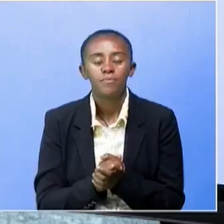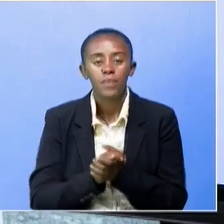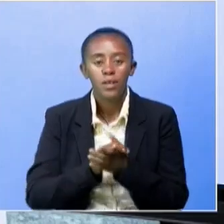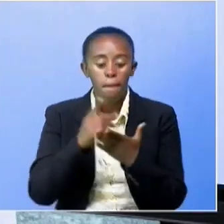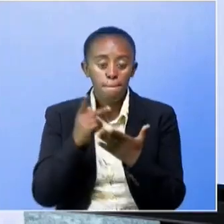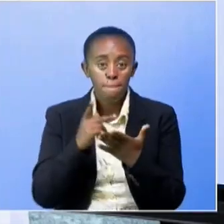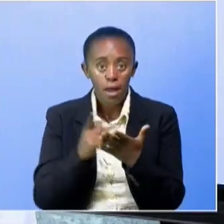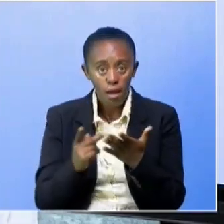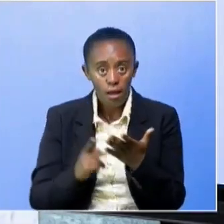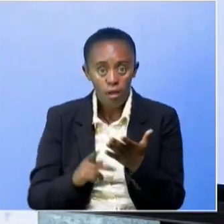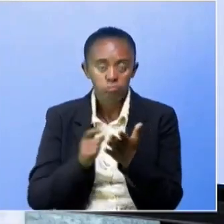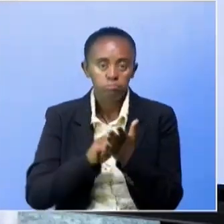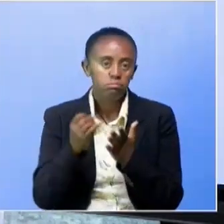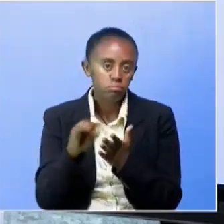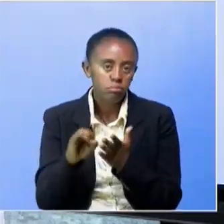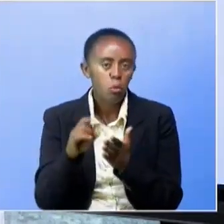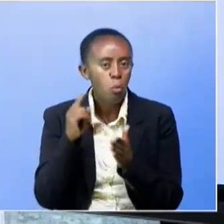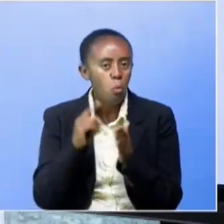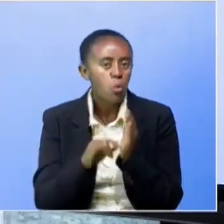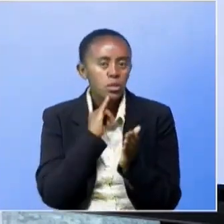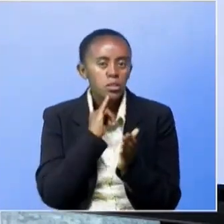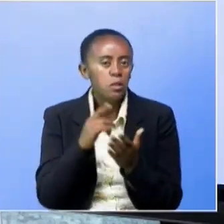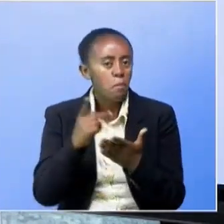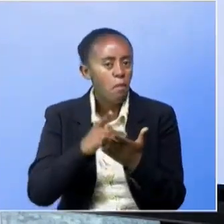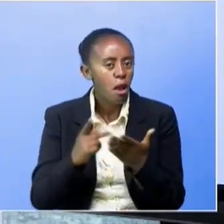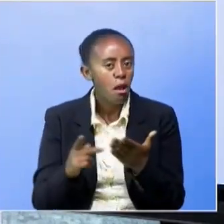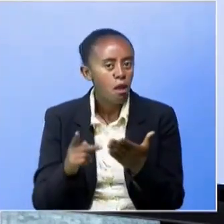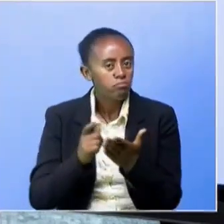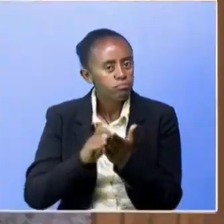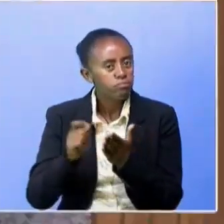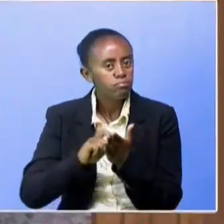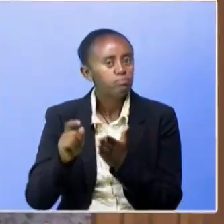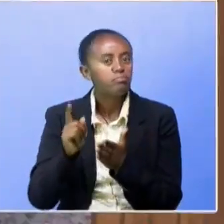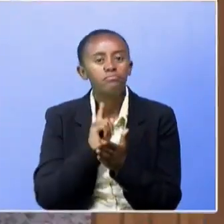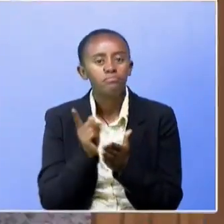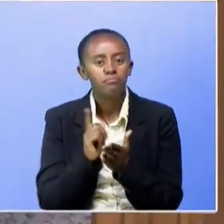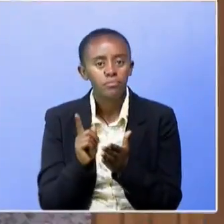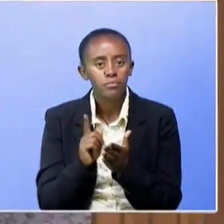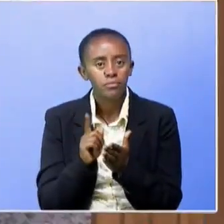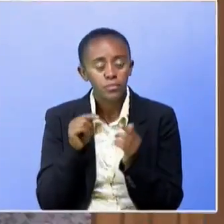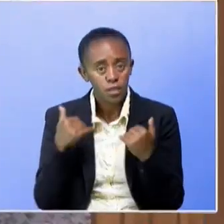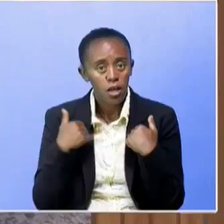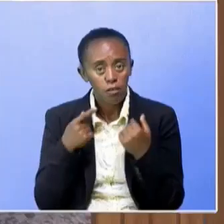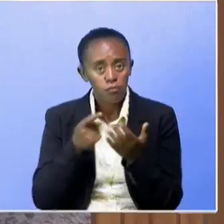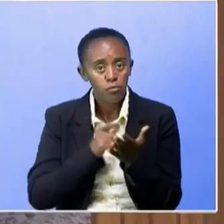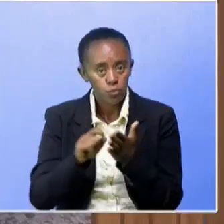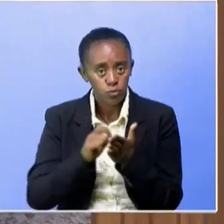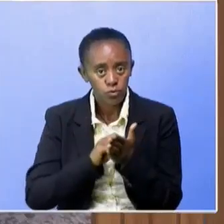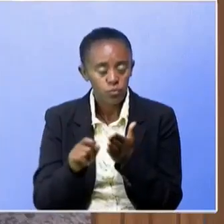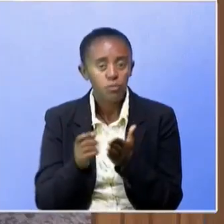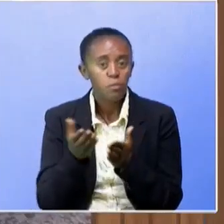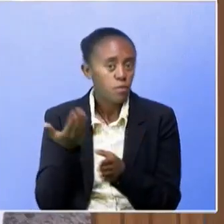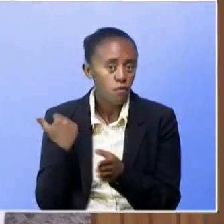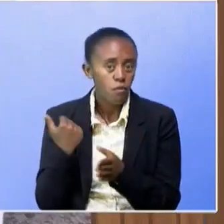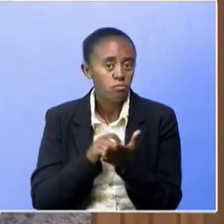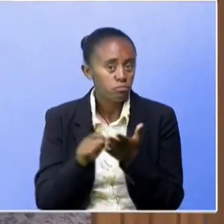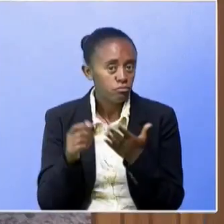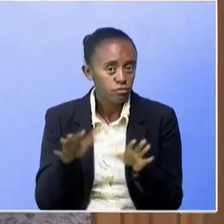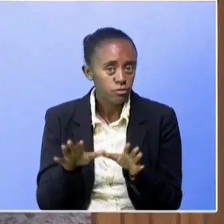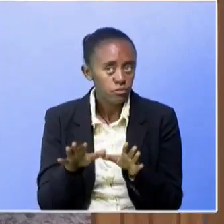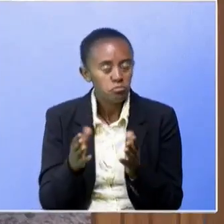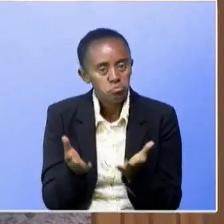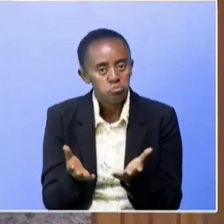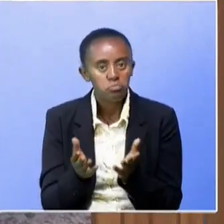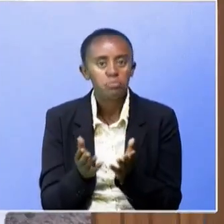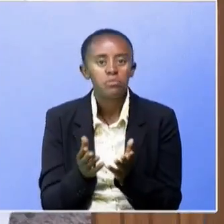Paragraph writing. So what is paragraph writing? Have you ever written a paragraph before? Where